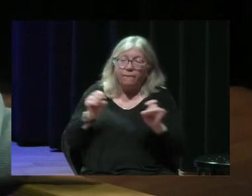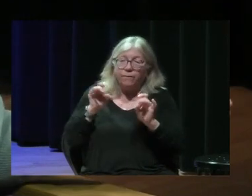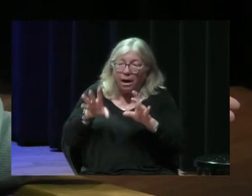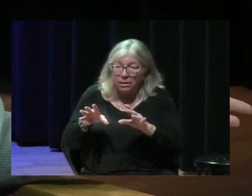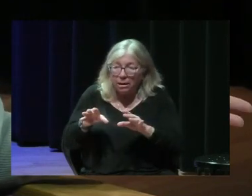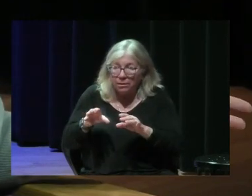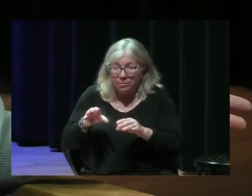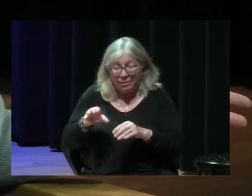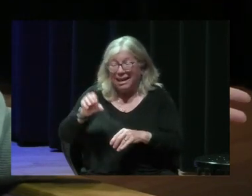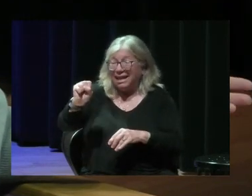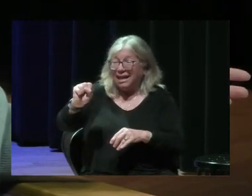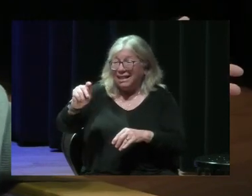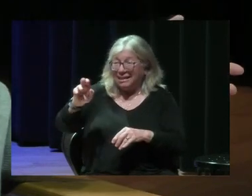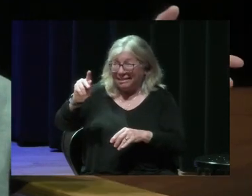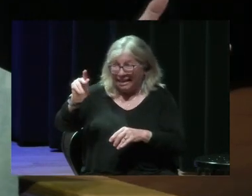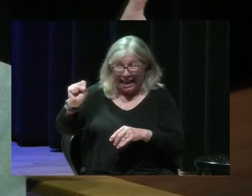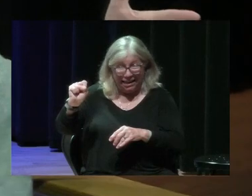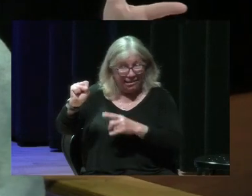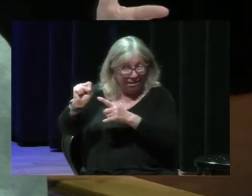stakes are pretty high.